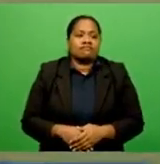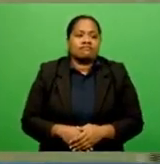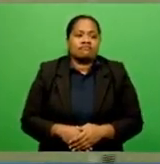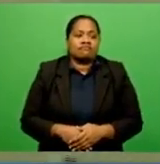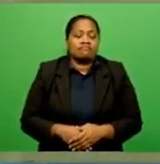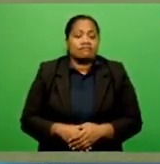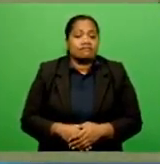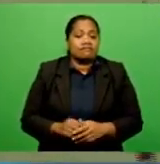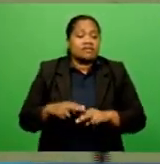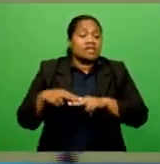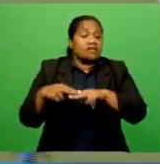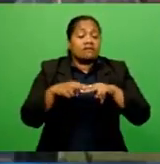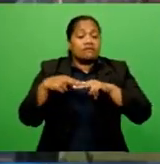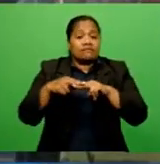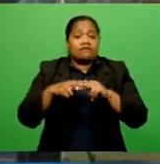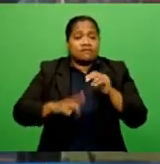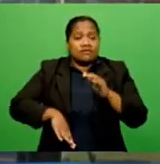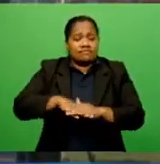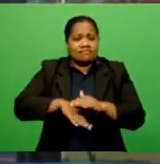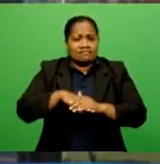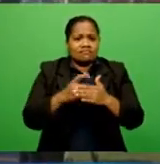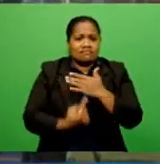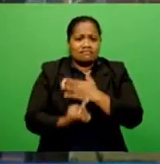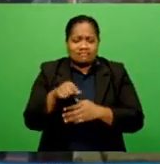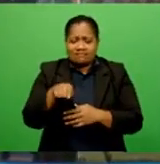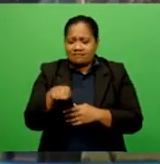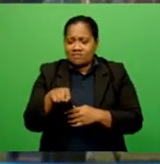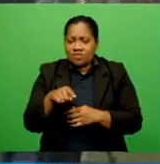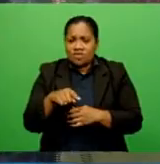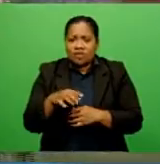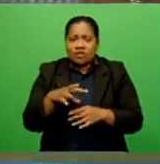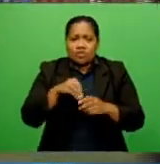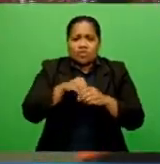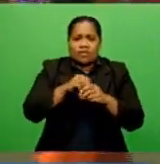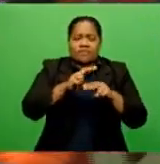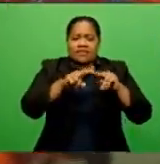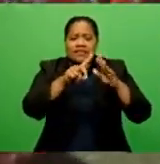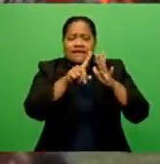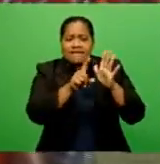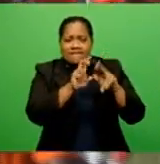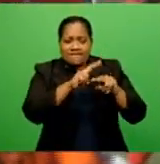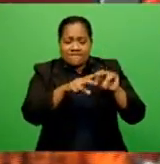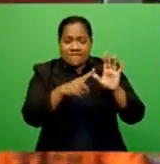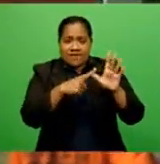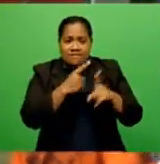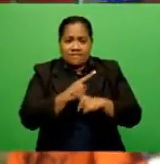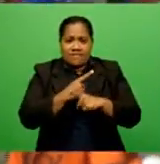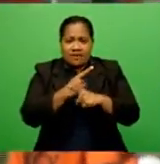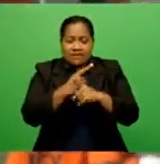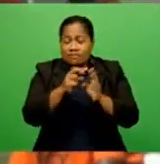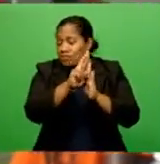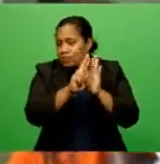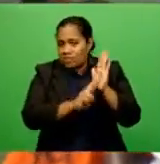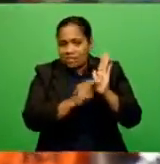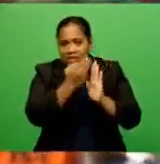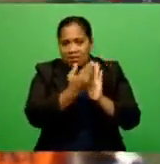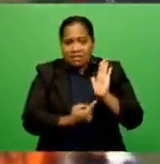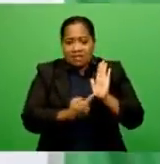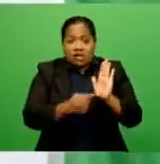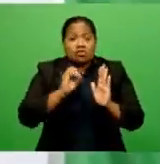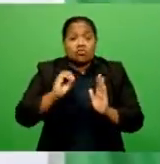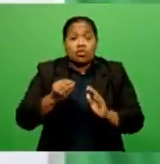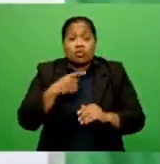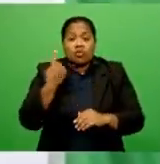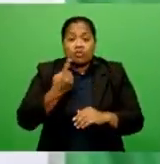The Fiji football is in its quest to implement FIFA guidelines locally. So the players at the age of 18 or